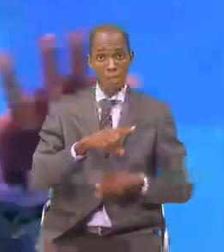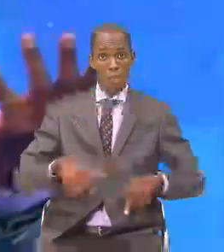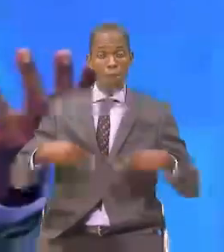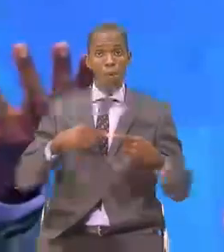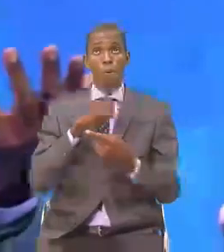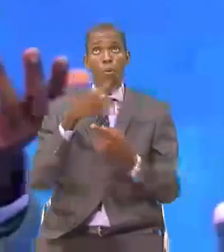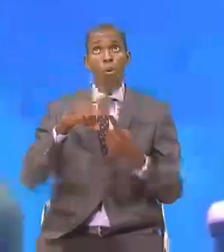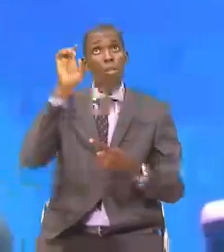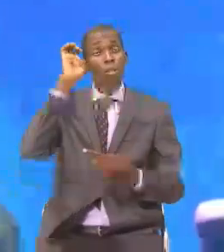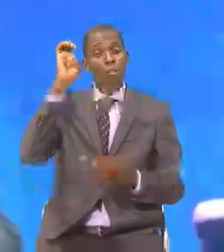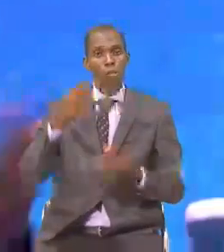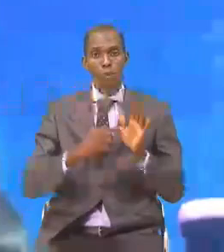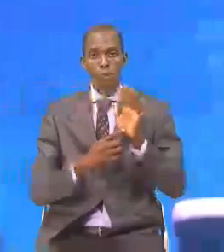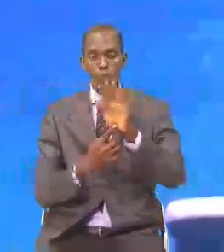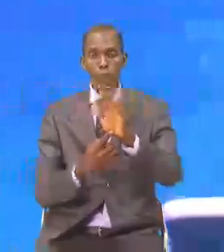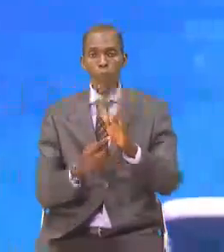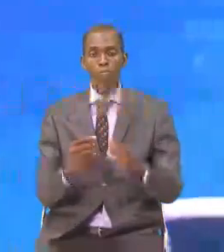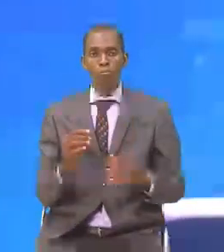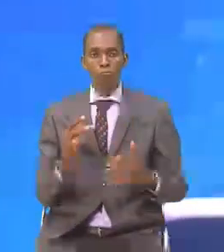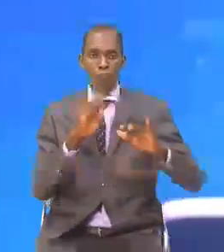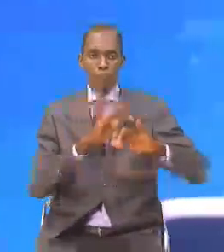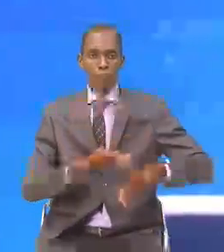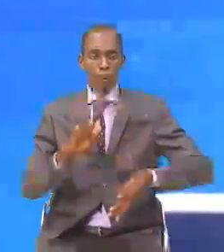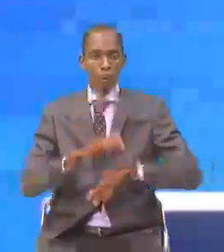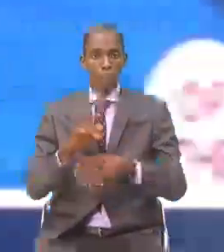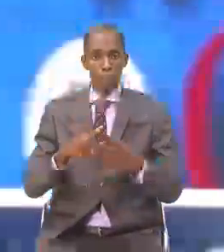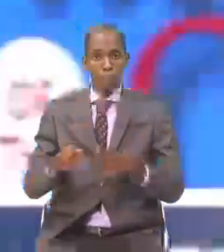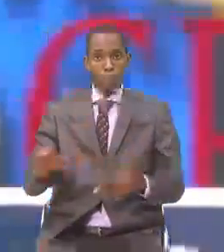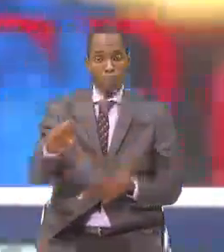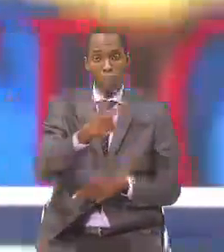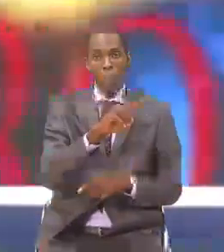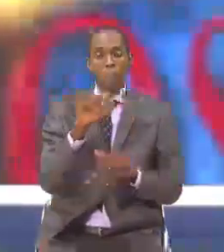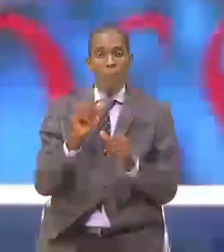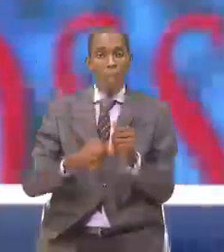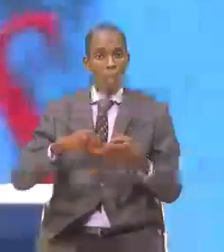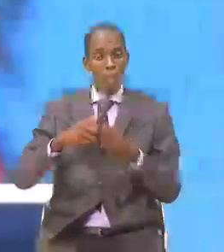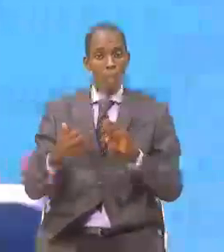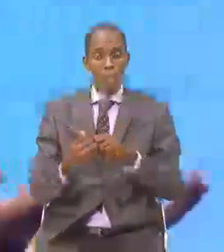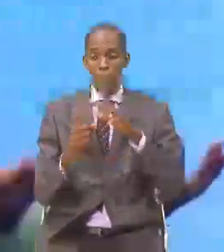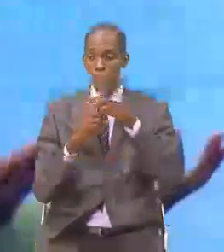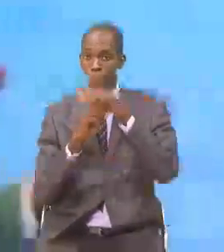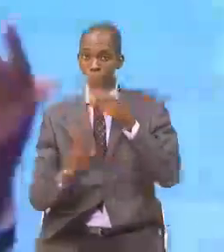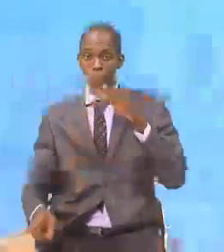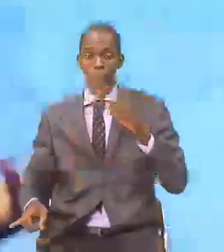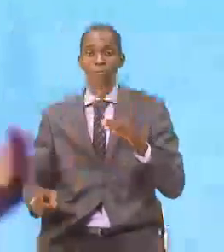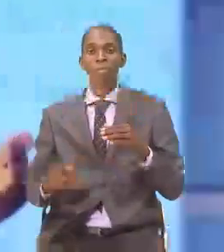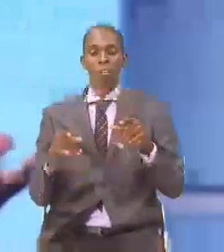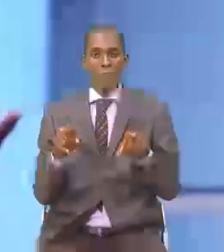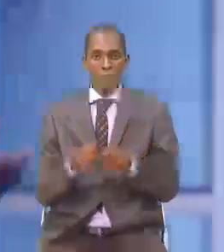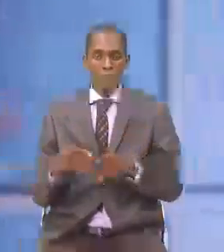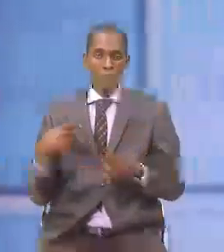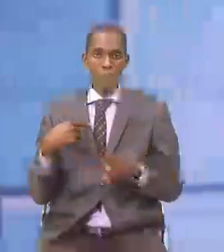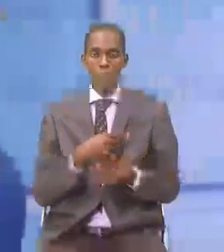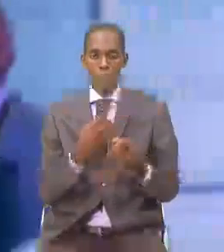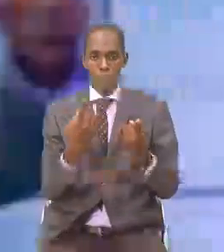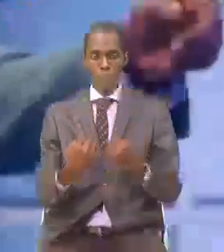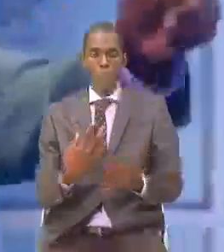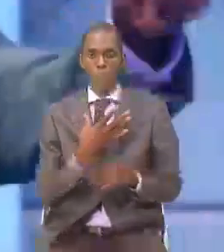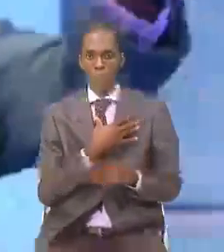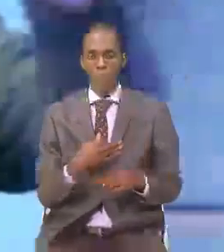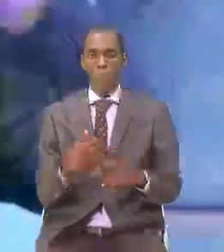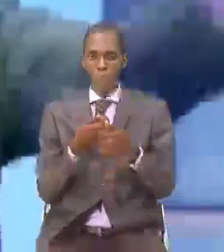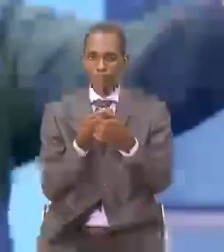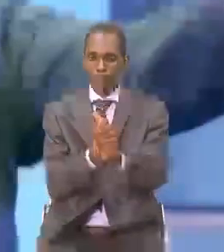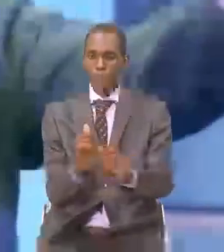every problem in their lives, when he showed mercy unto them, every problem vanished away. And as we